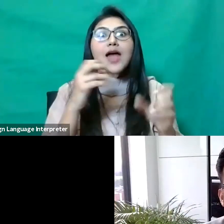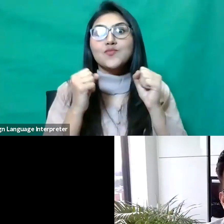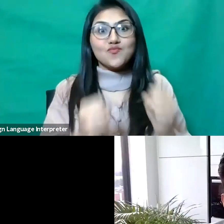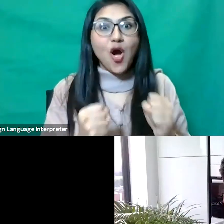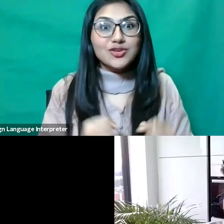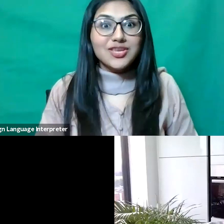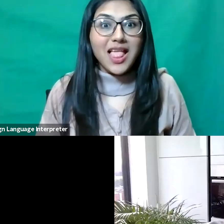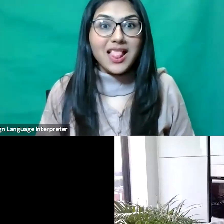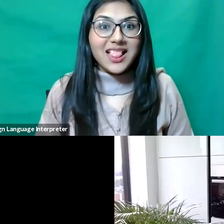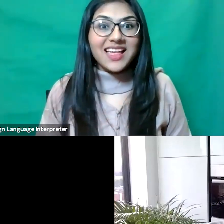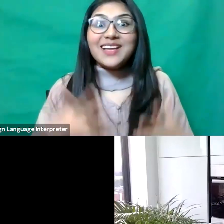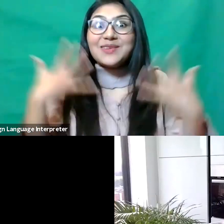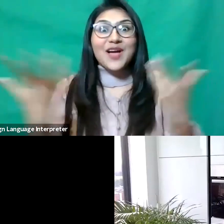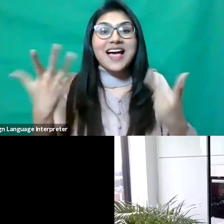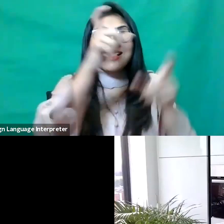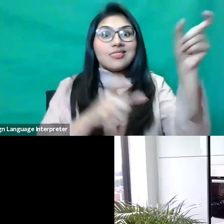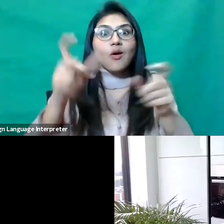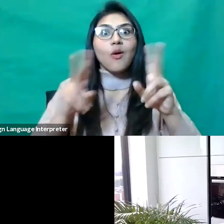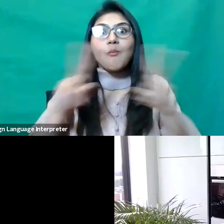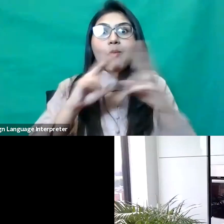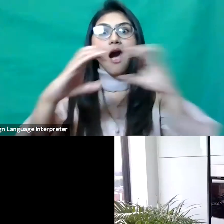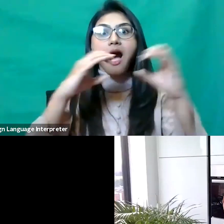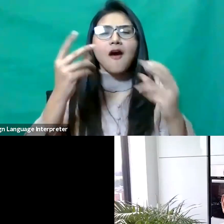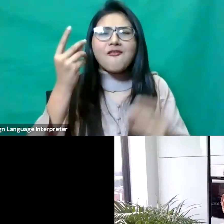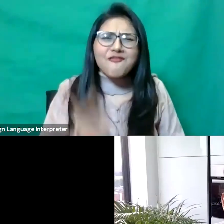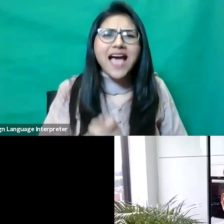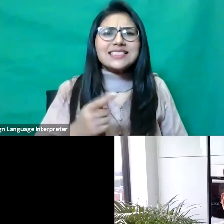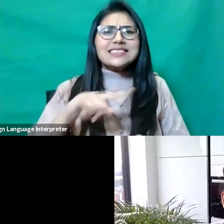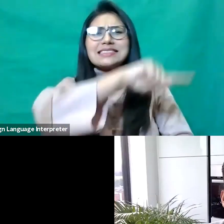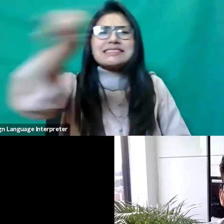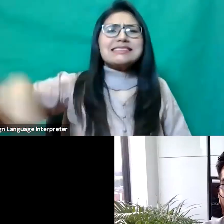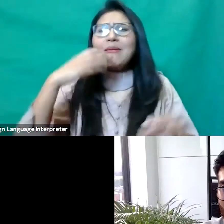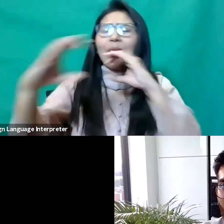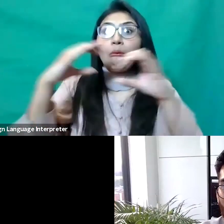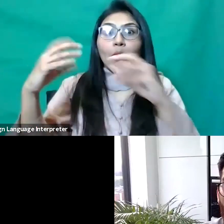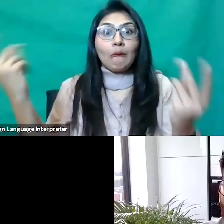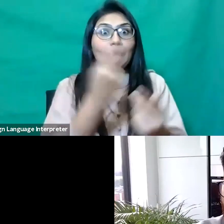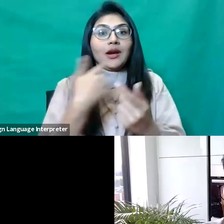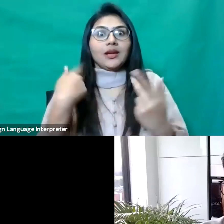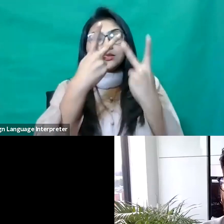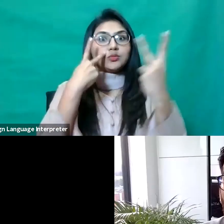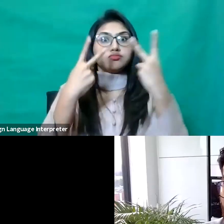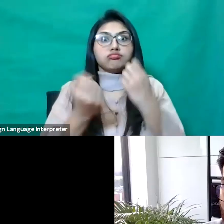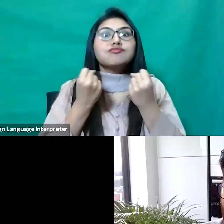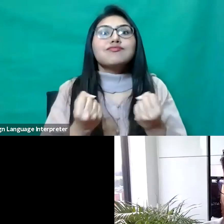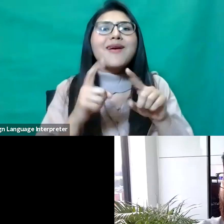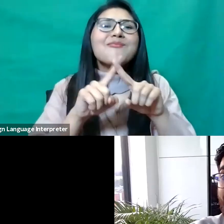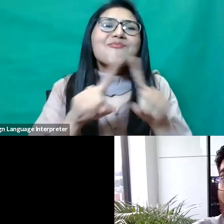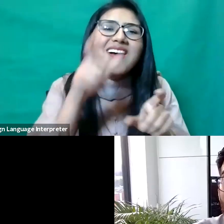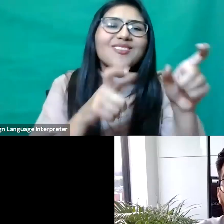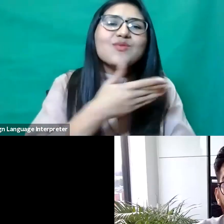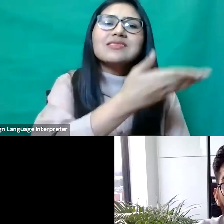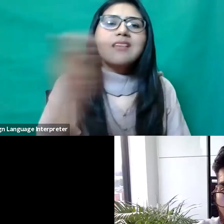time. But I mean, it's just lack of knowledge about the hearing loss. But I'm trying to like get involved with a group